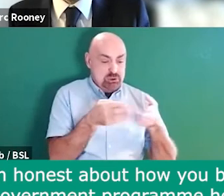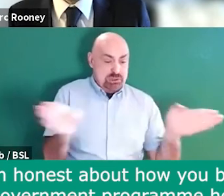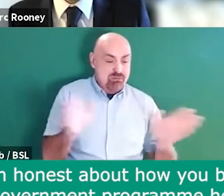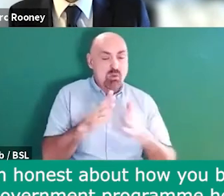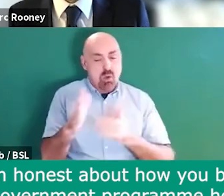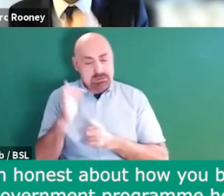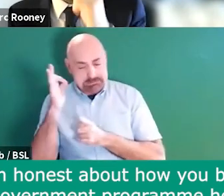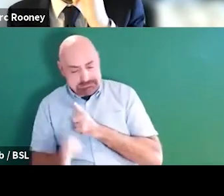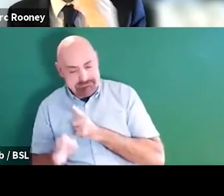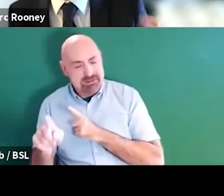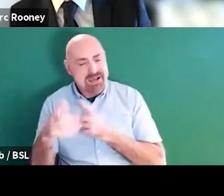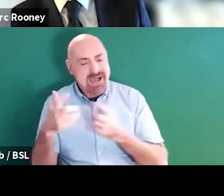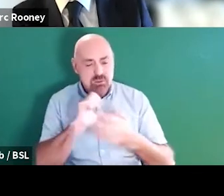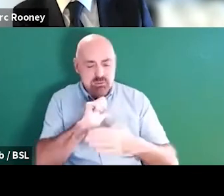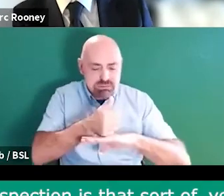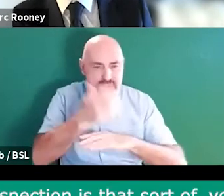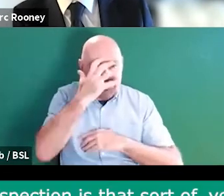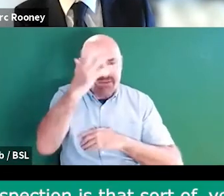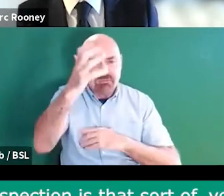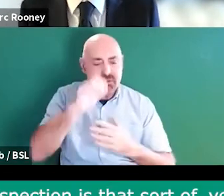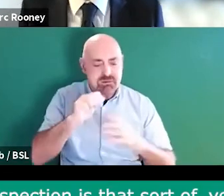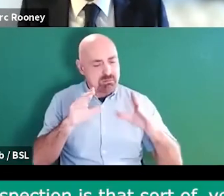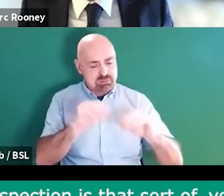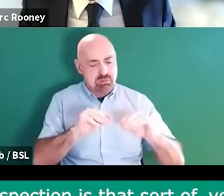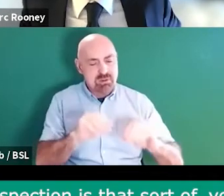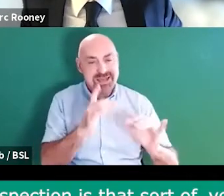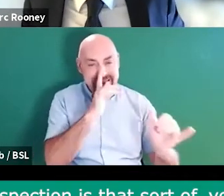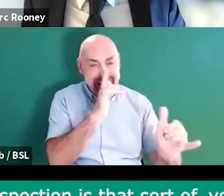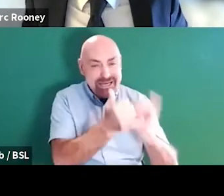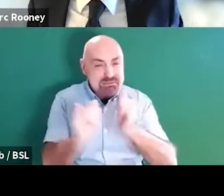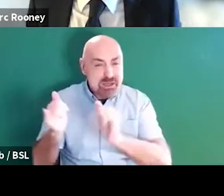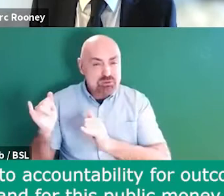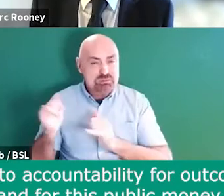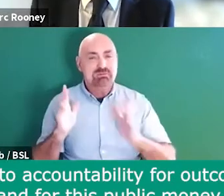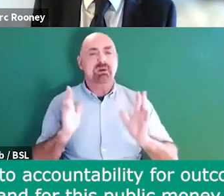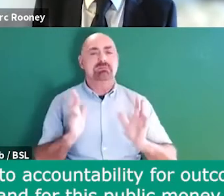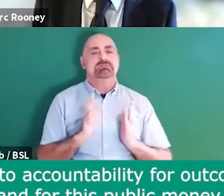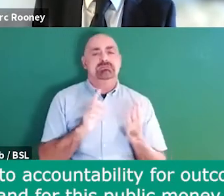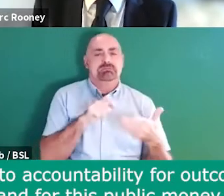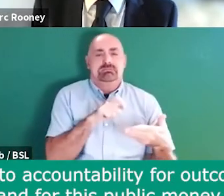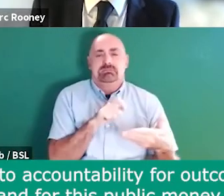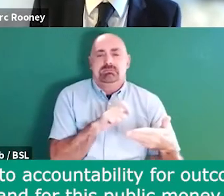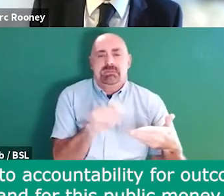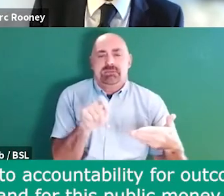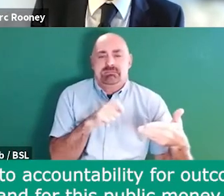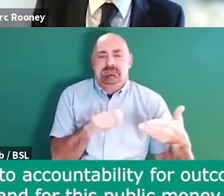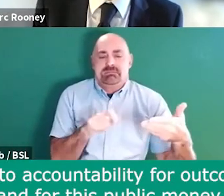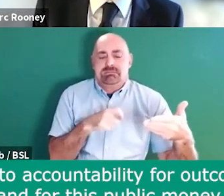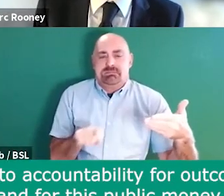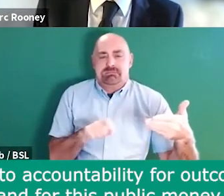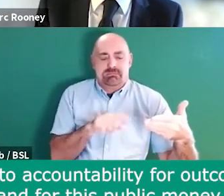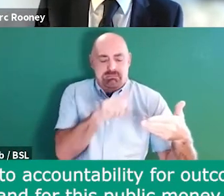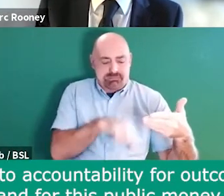build a government programme here. You know, what an inspection is a sort of, you know, is absolute accountability